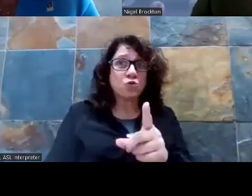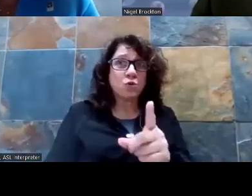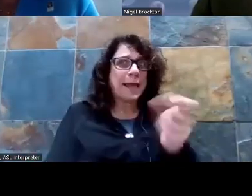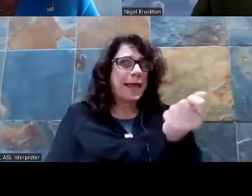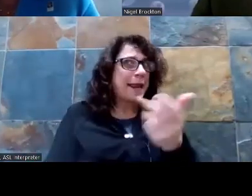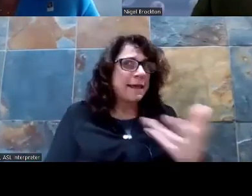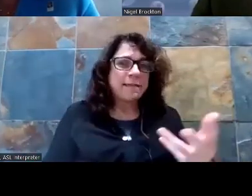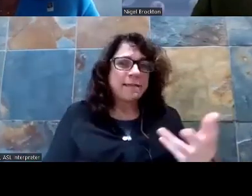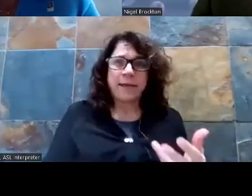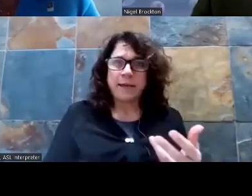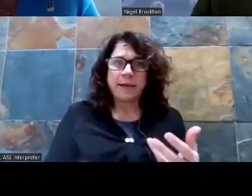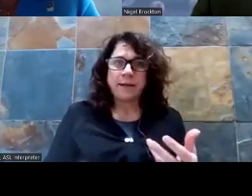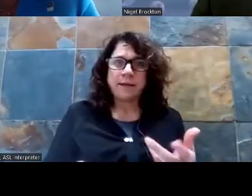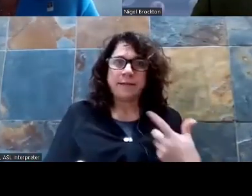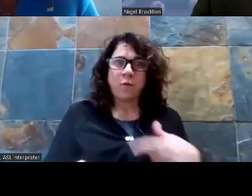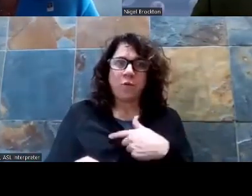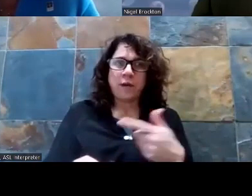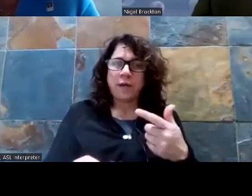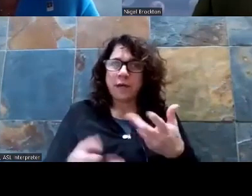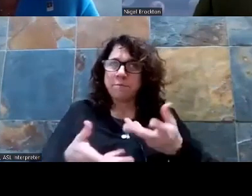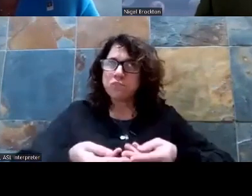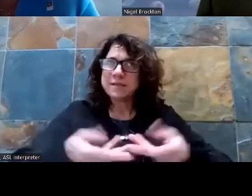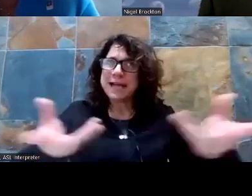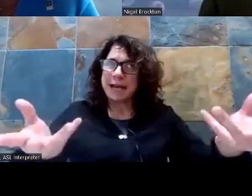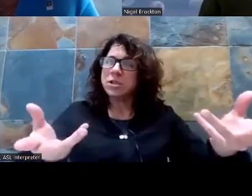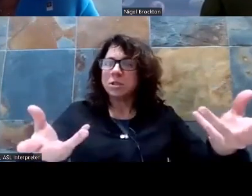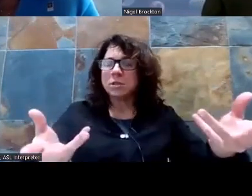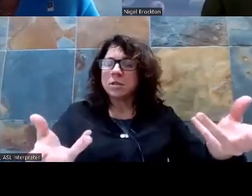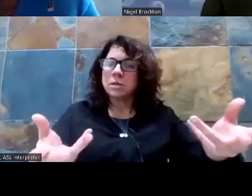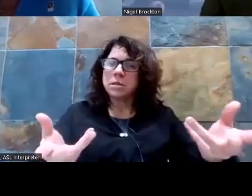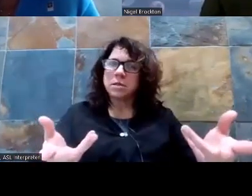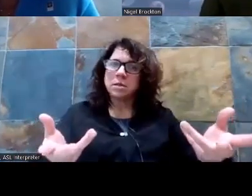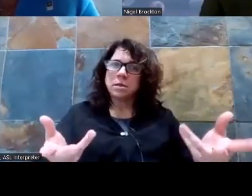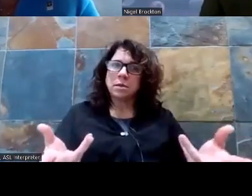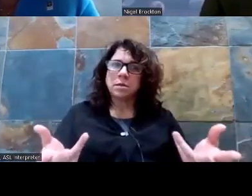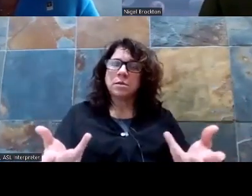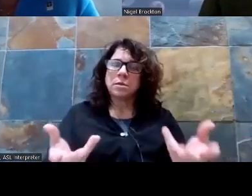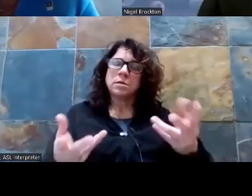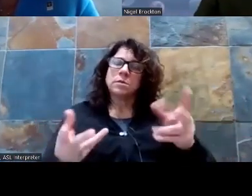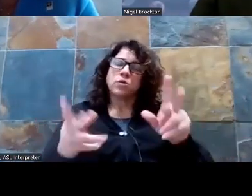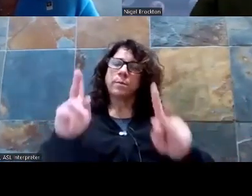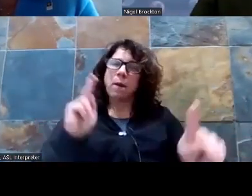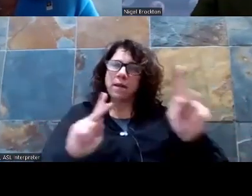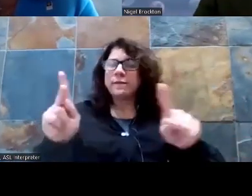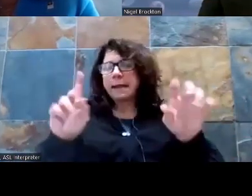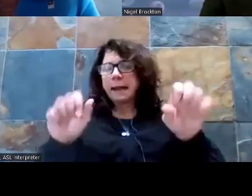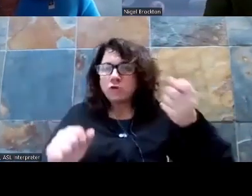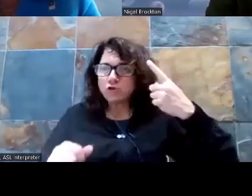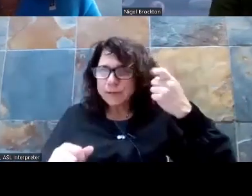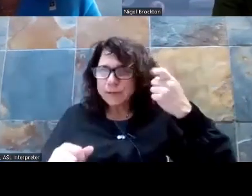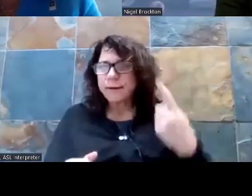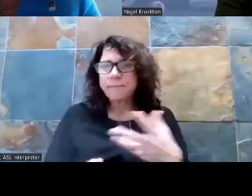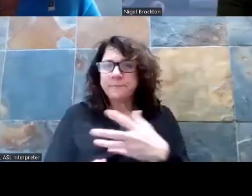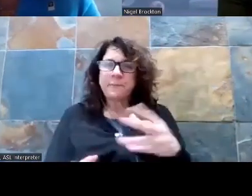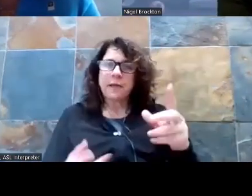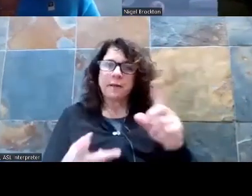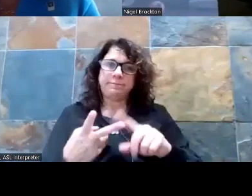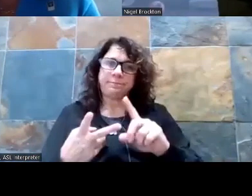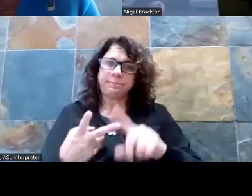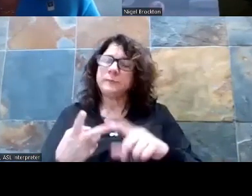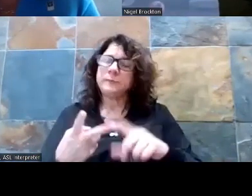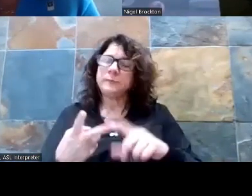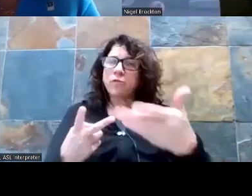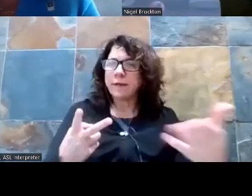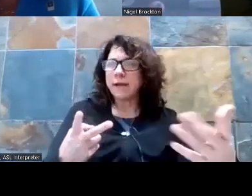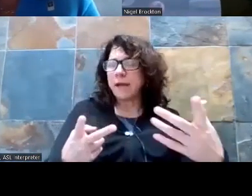anything that we do in research, it comes to the public that they can understand. Another thing that I think